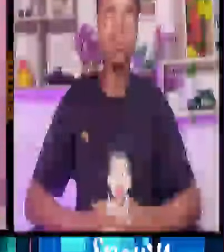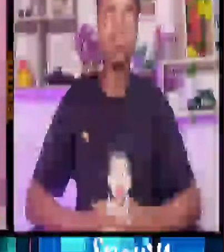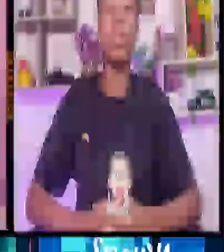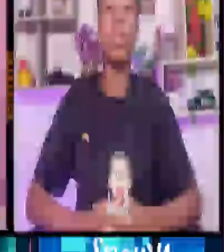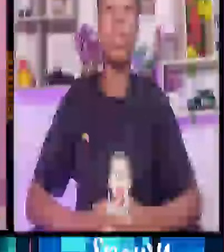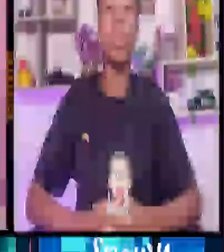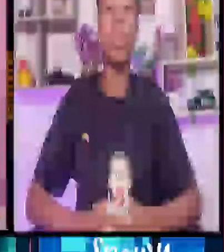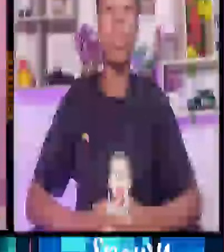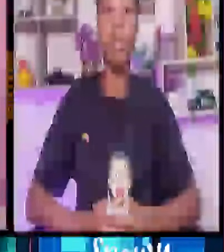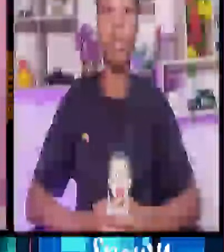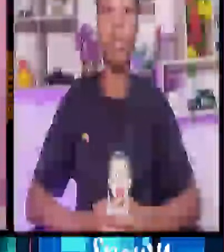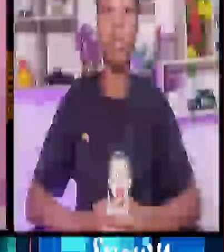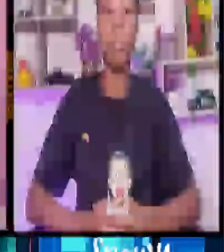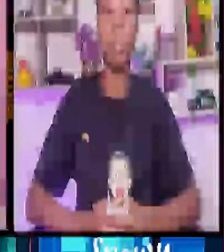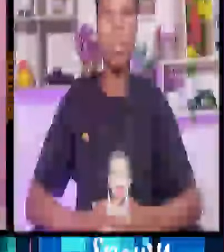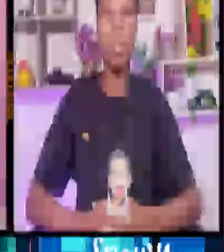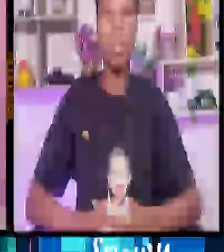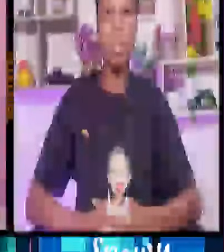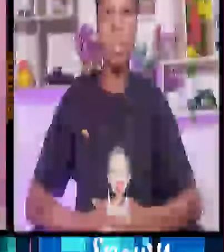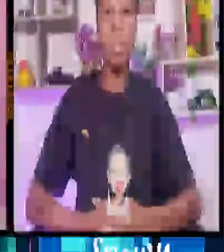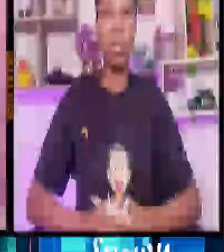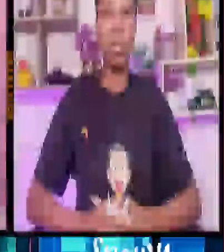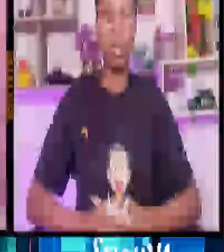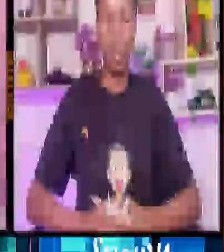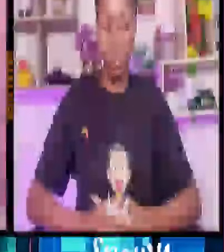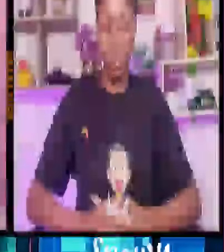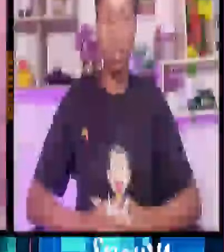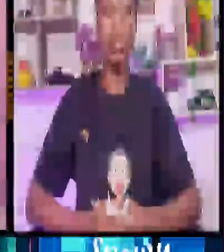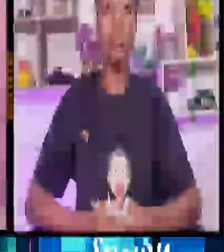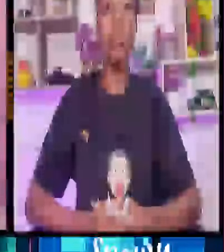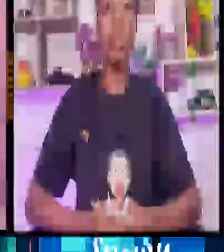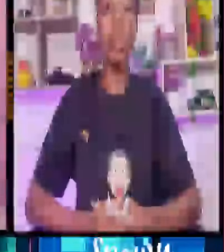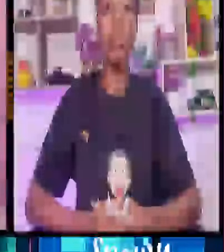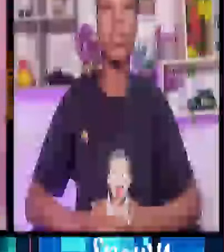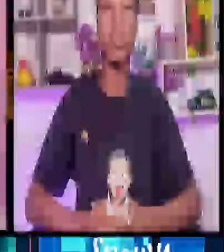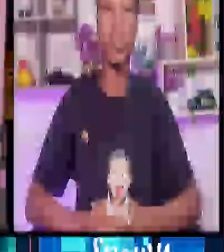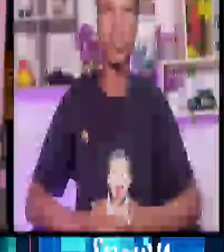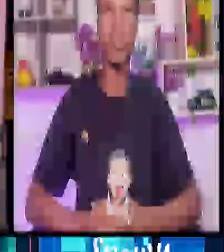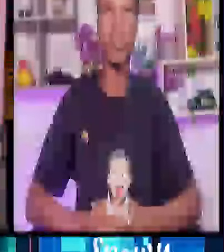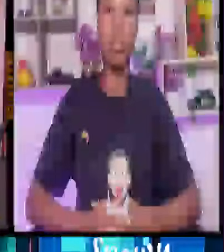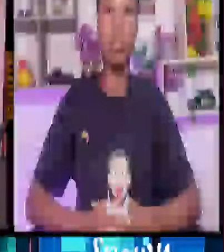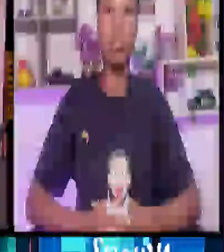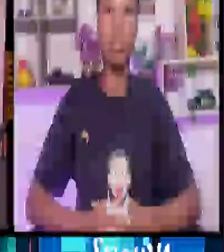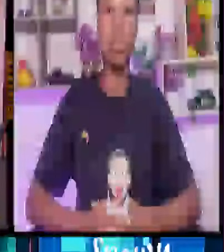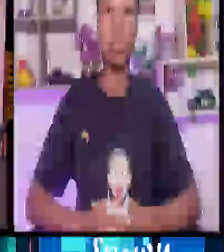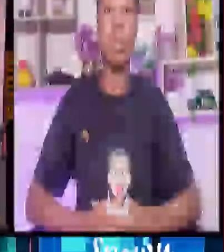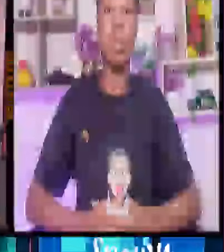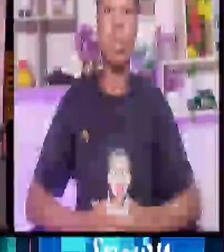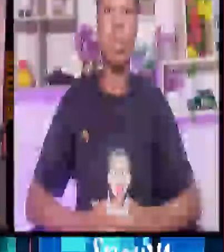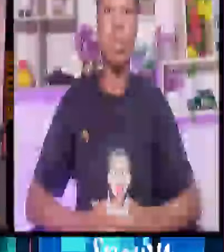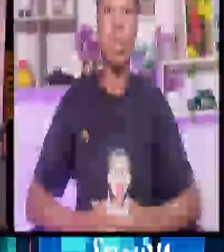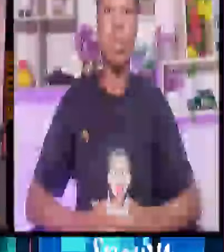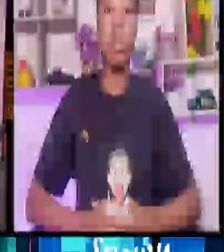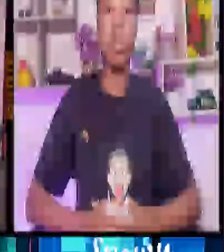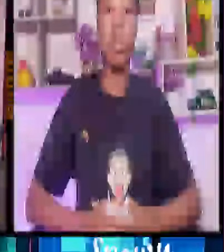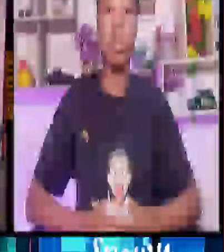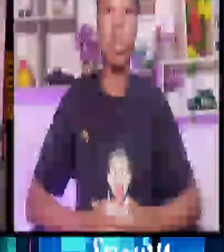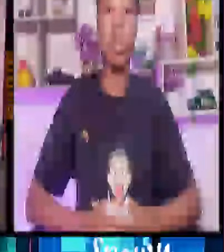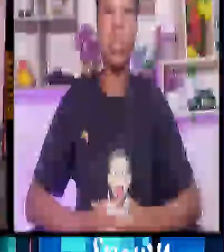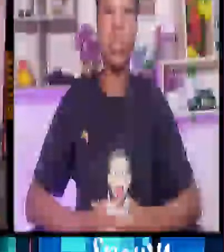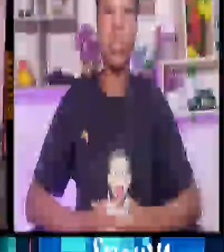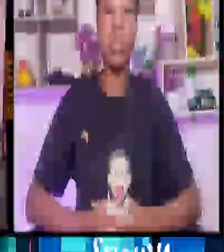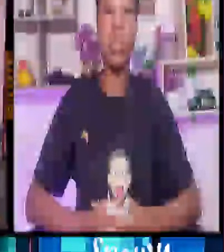comments, I think they should be tolerant enough. I mean, finally, before we just have 3 minutes to wrap the show. Finally, make a point. They should be tolerant